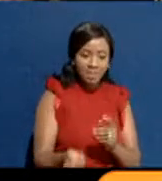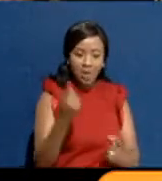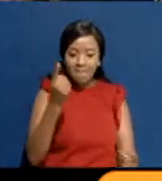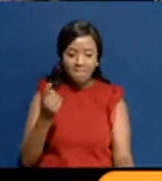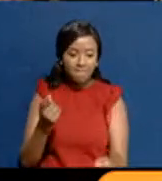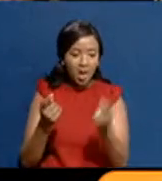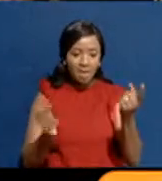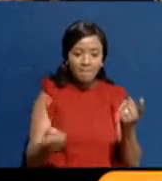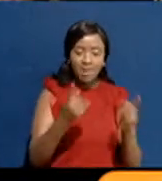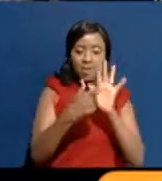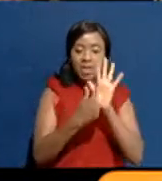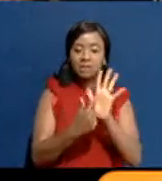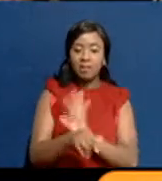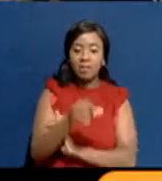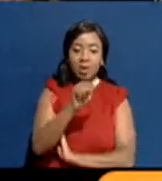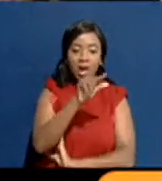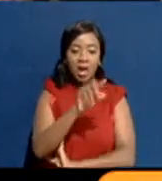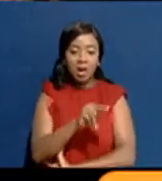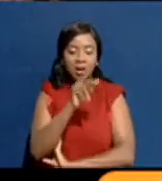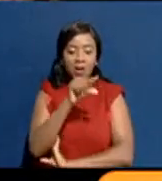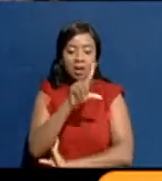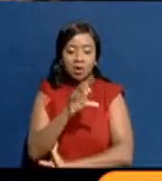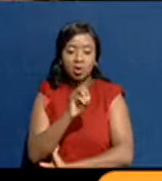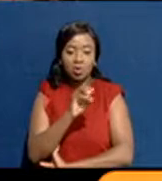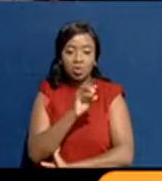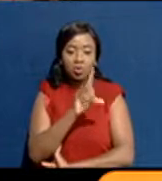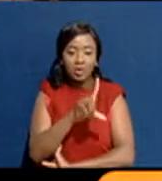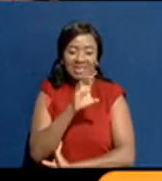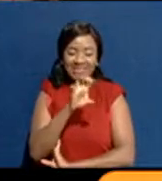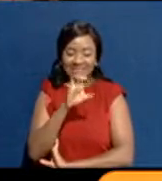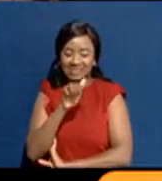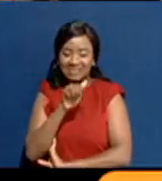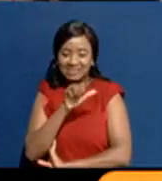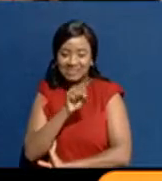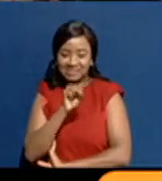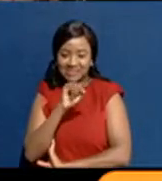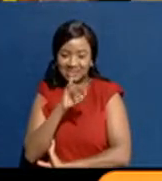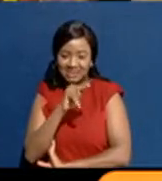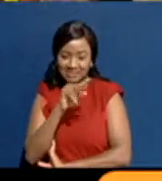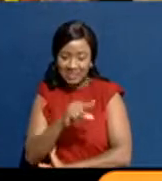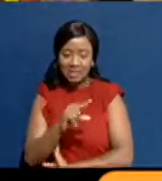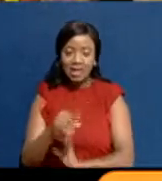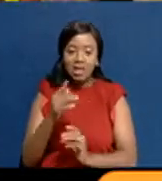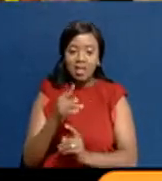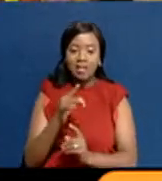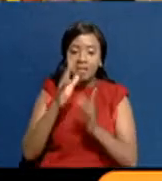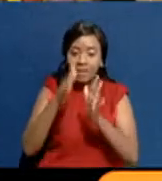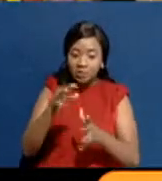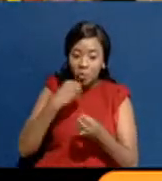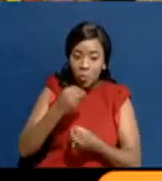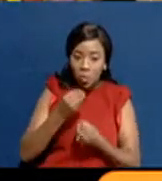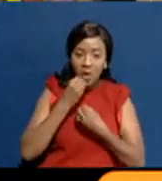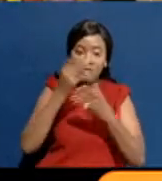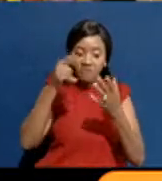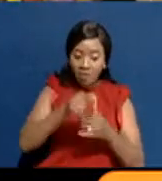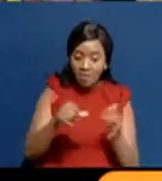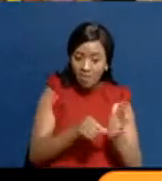specifically Anglo Leasing, with the whistleblower being the permanent secretary in charge of integrity,